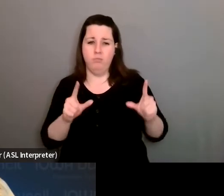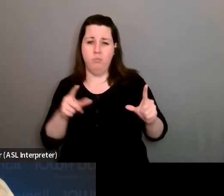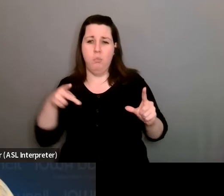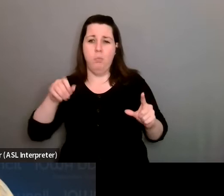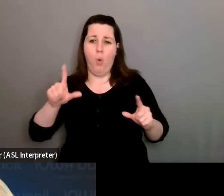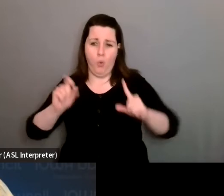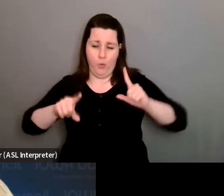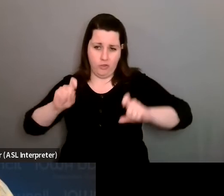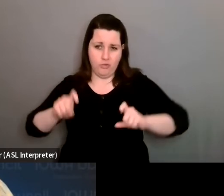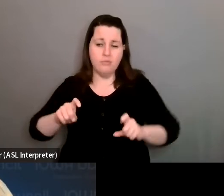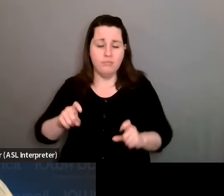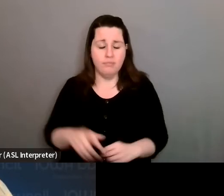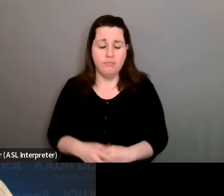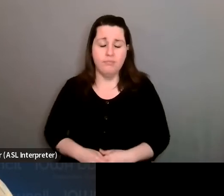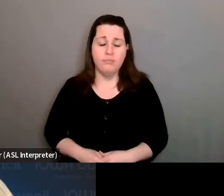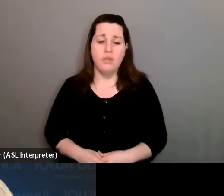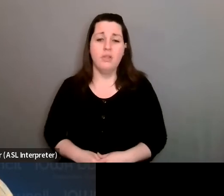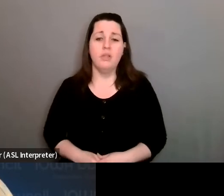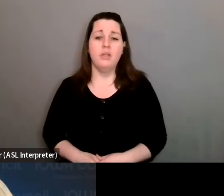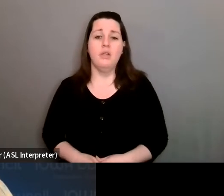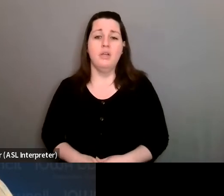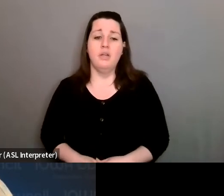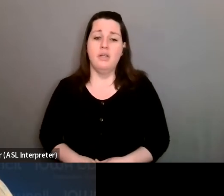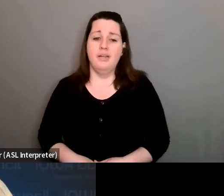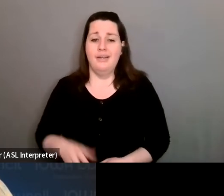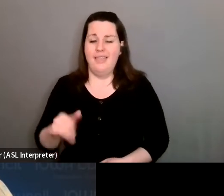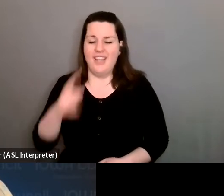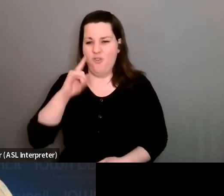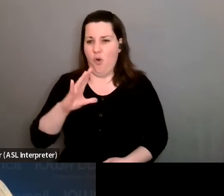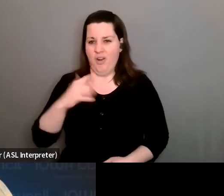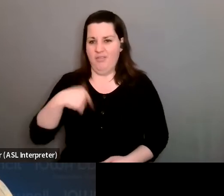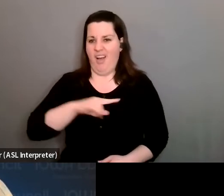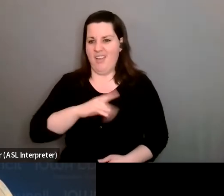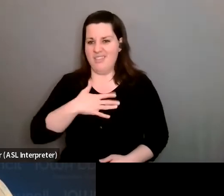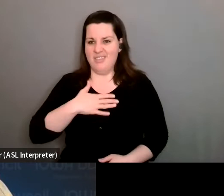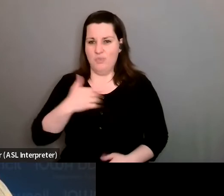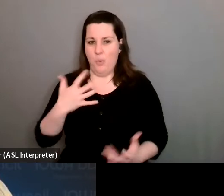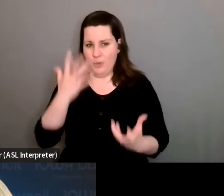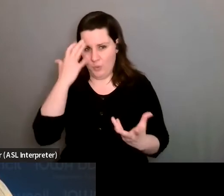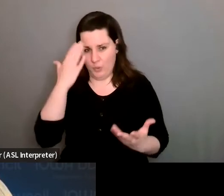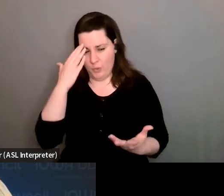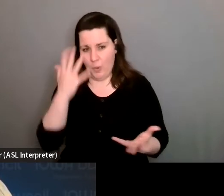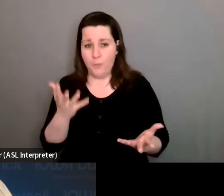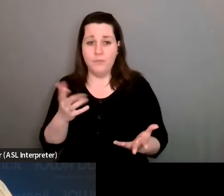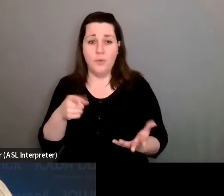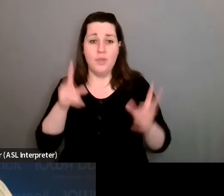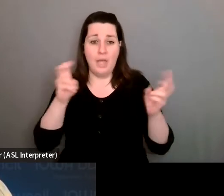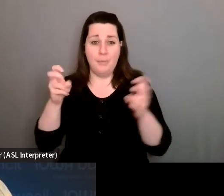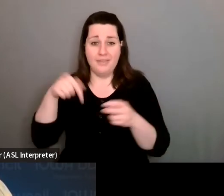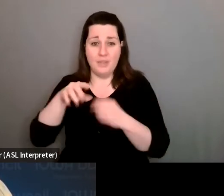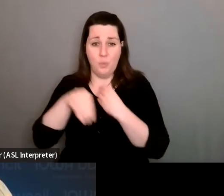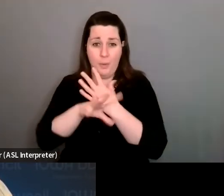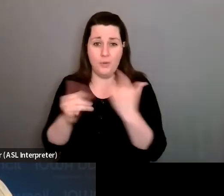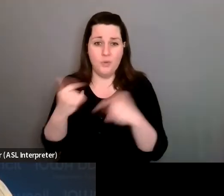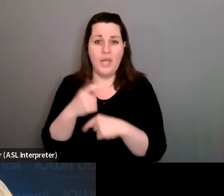question for folks. And this is more just for us. So we're going to throw it up there of the topics in this webinar today. Which one